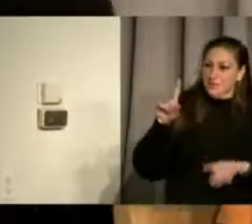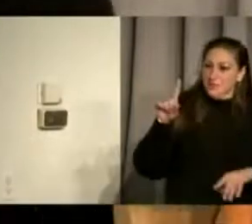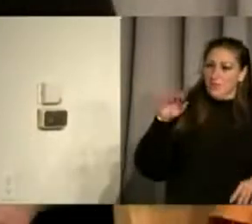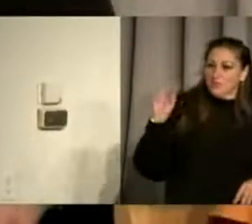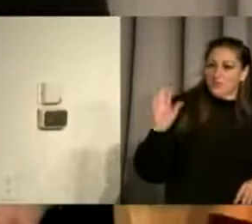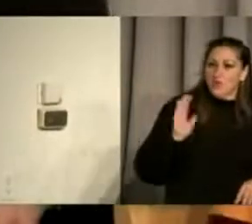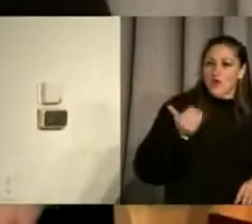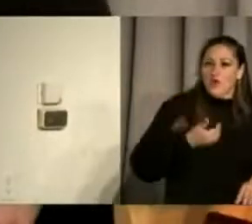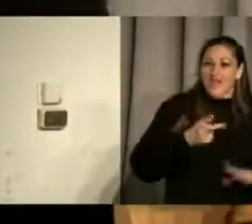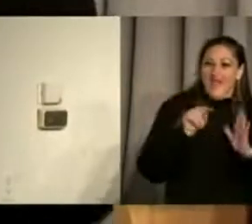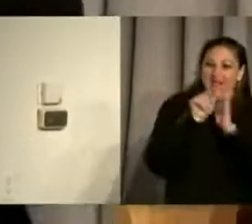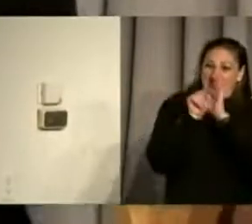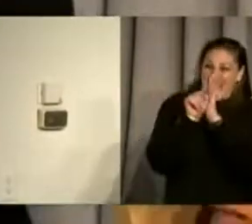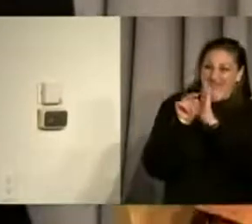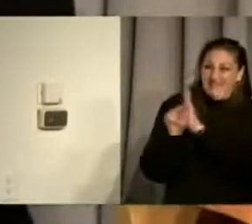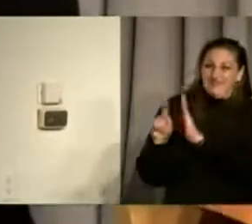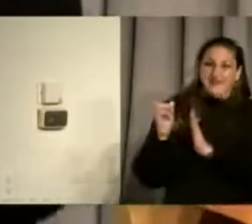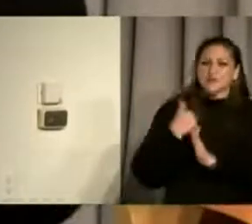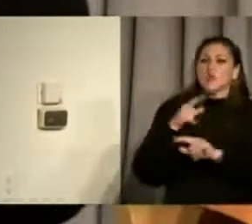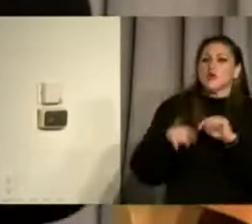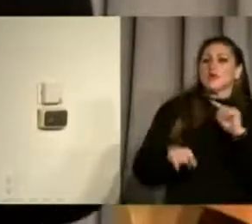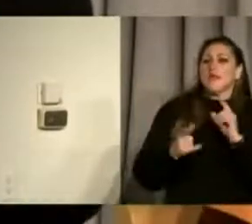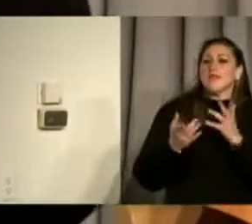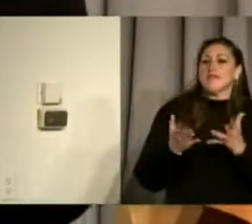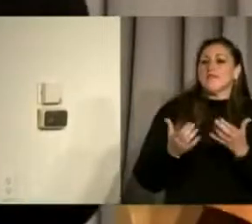They killed us, so we couldn't be there.